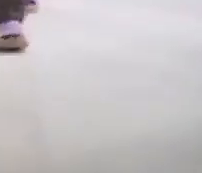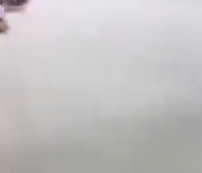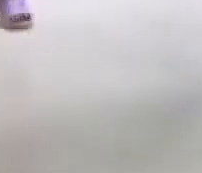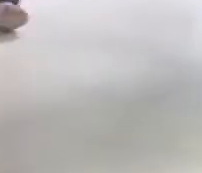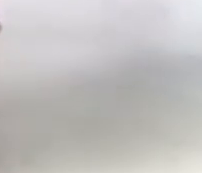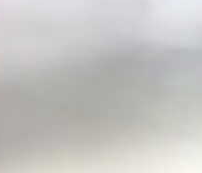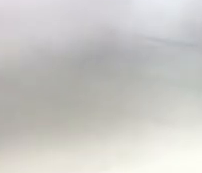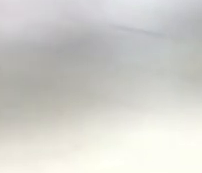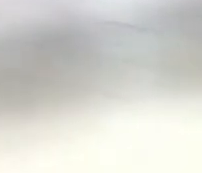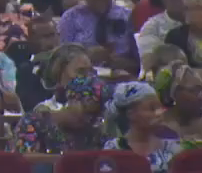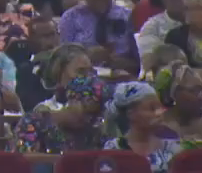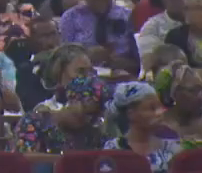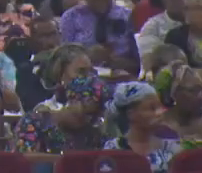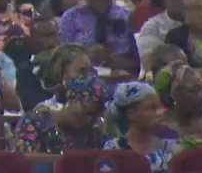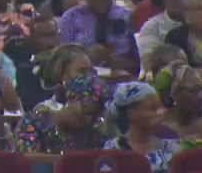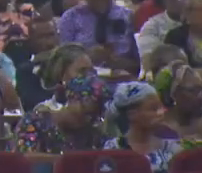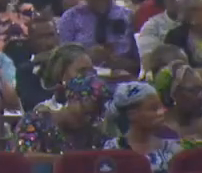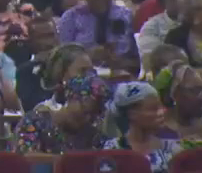Four.